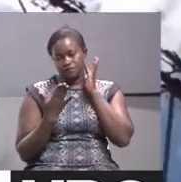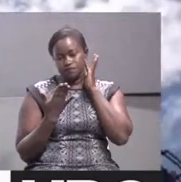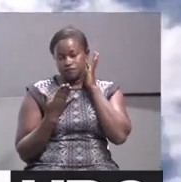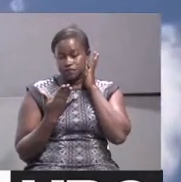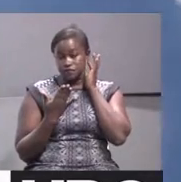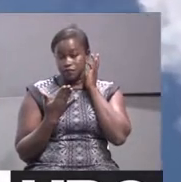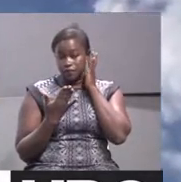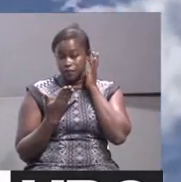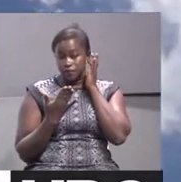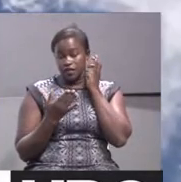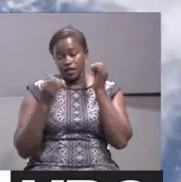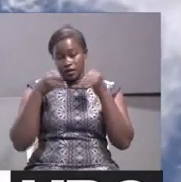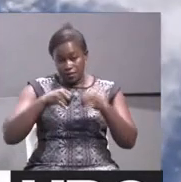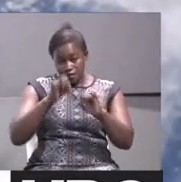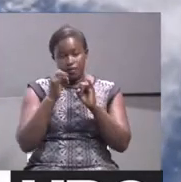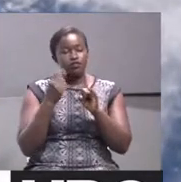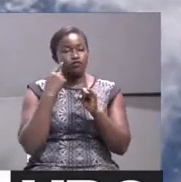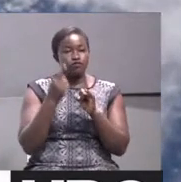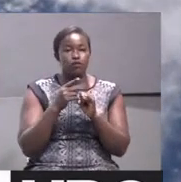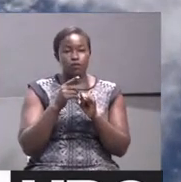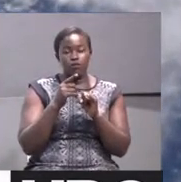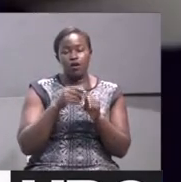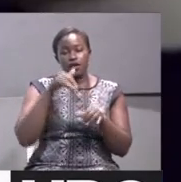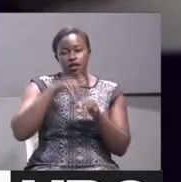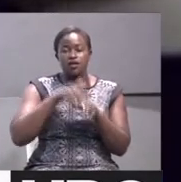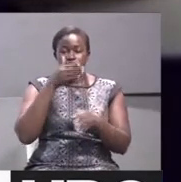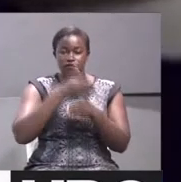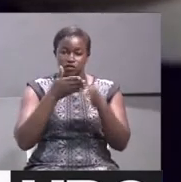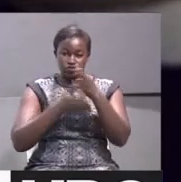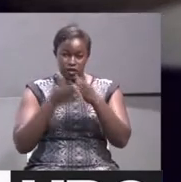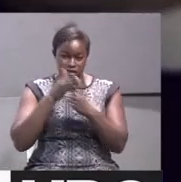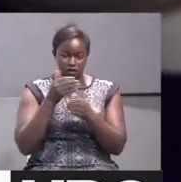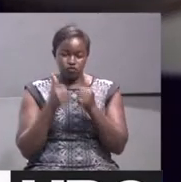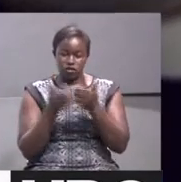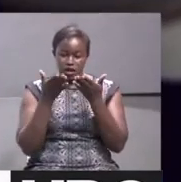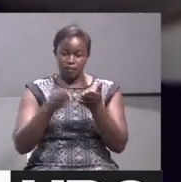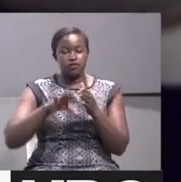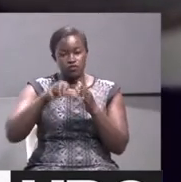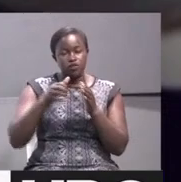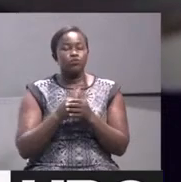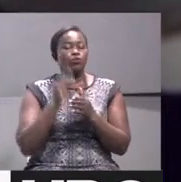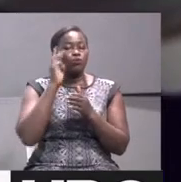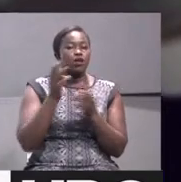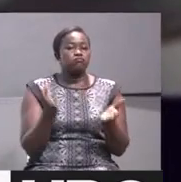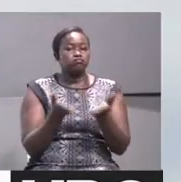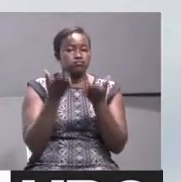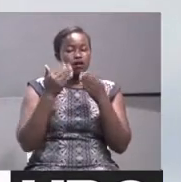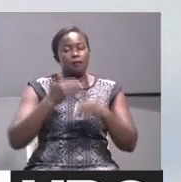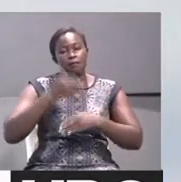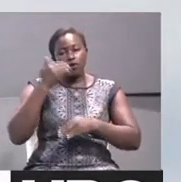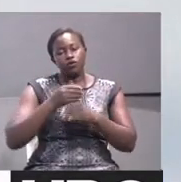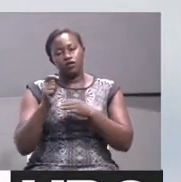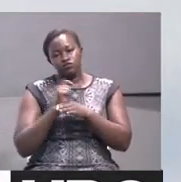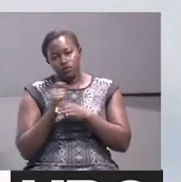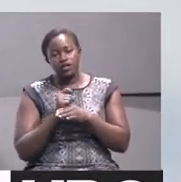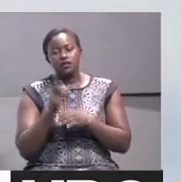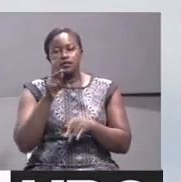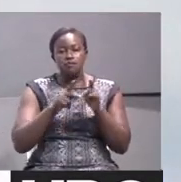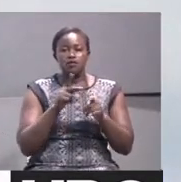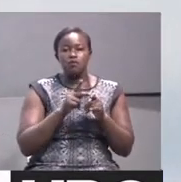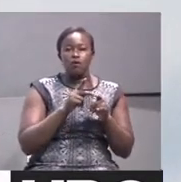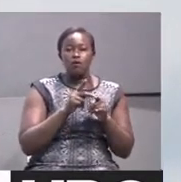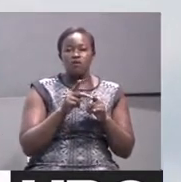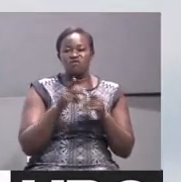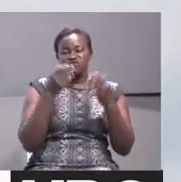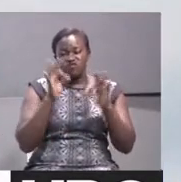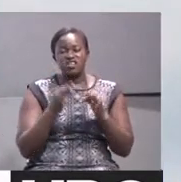The implementation of the available optic fiber infrastructure across the region would improve cross-border trade, free movement of people, and reduce the